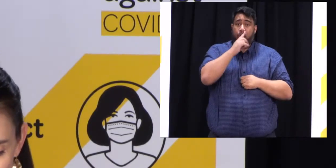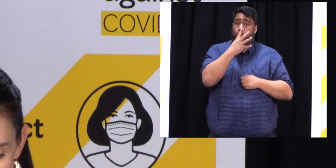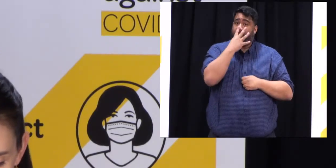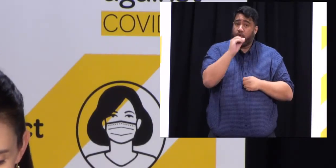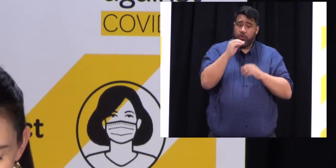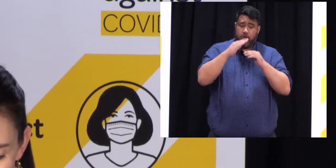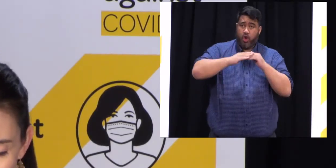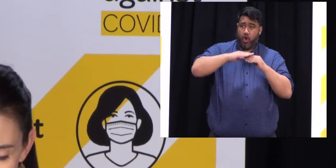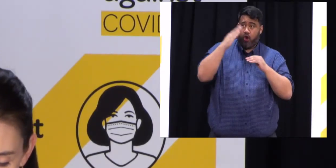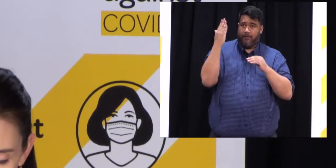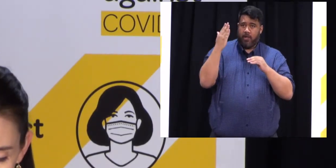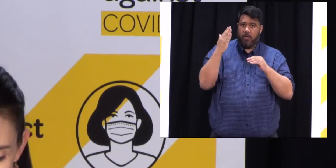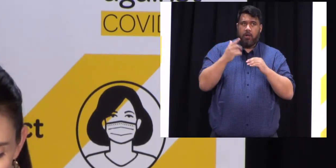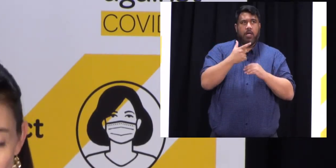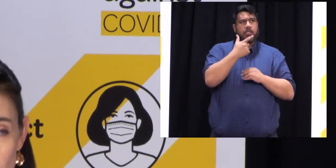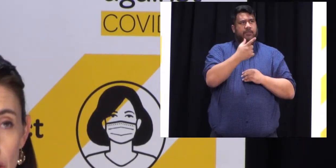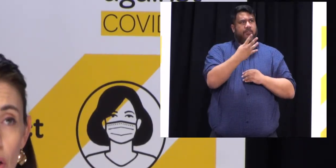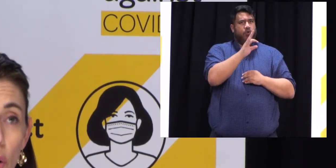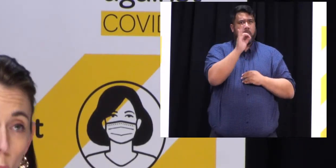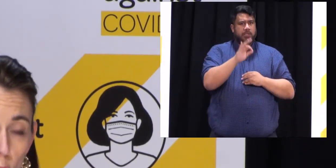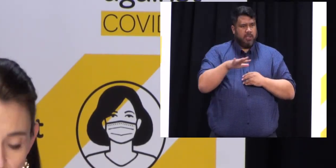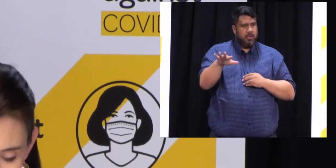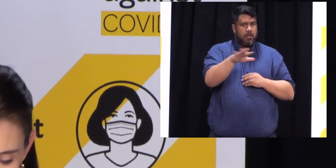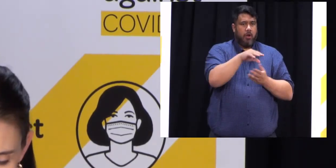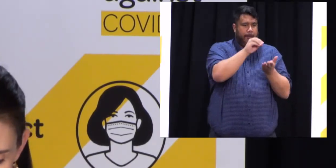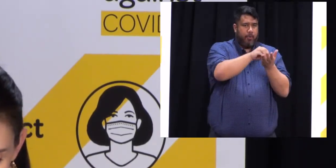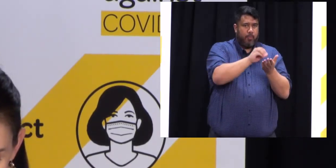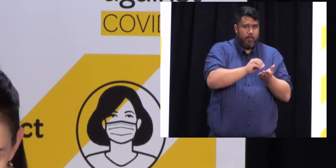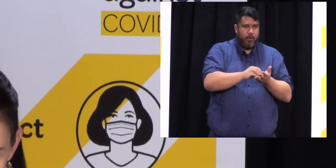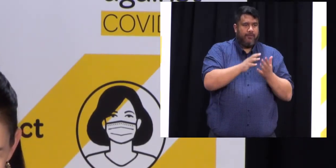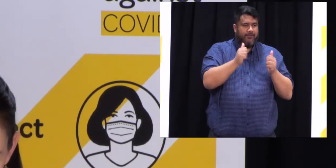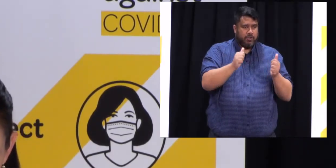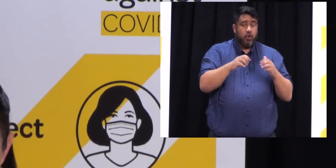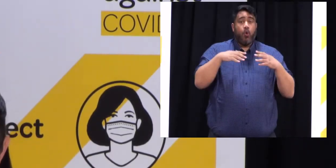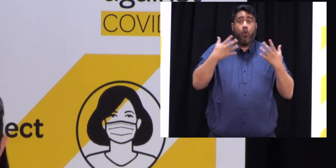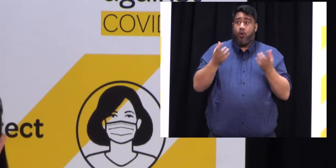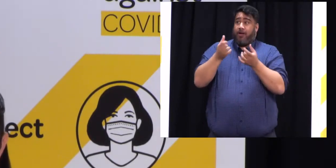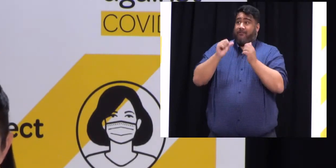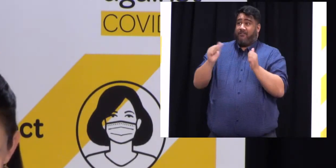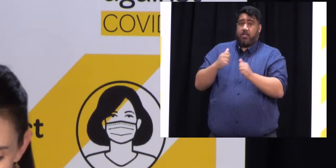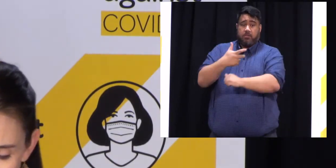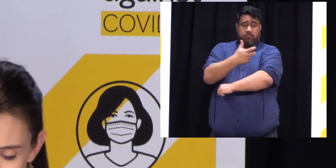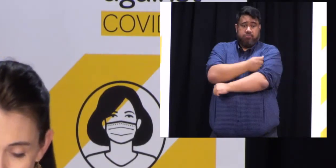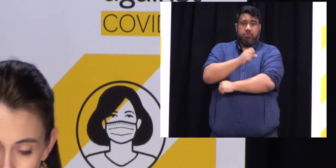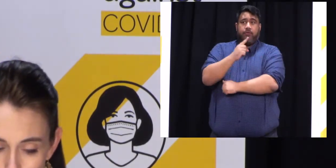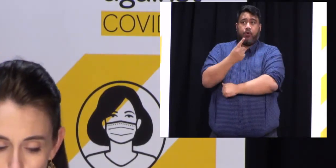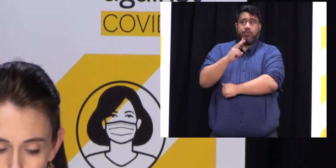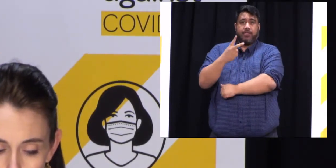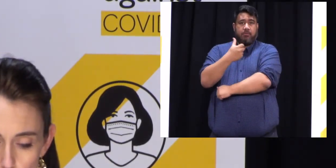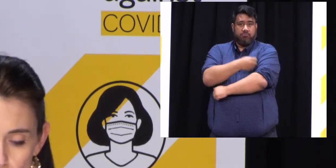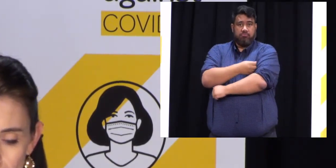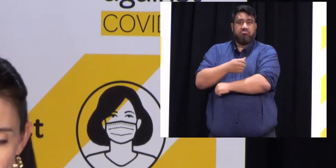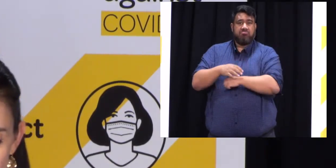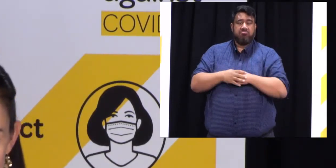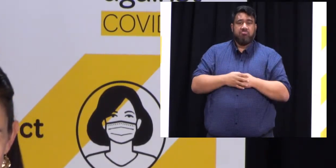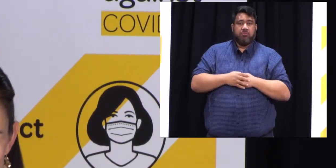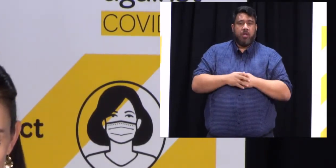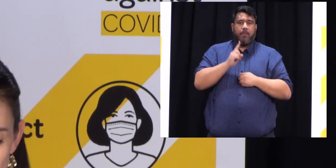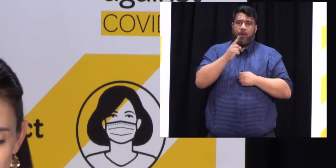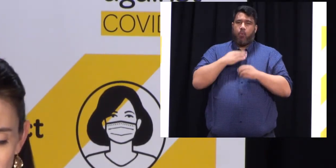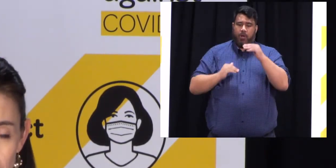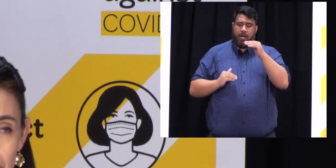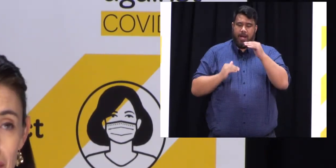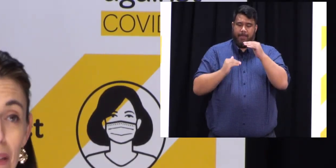40 plus are already booked or vaccinated. But in reality, we need that number to be as close to 100%